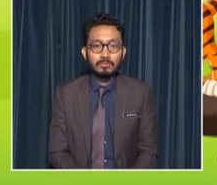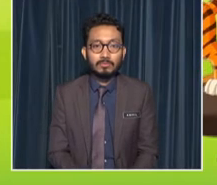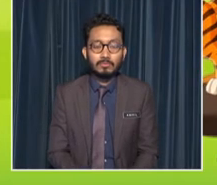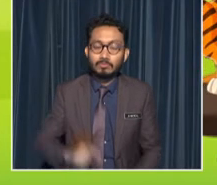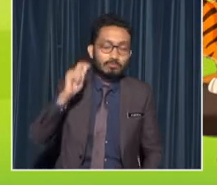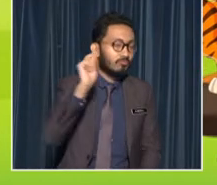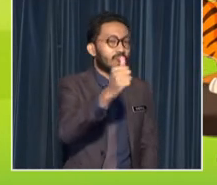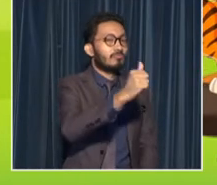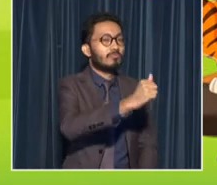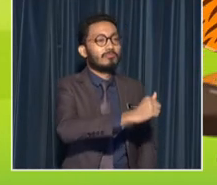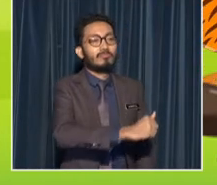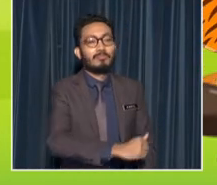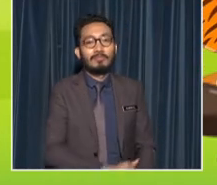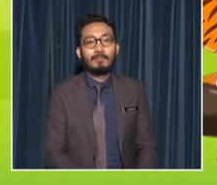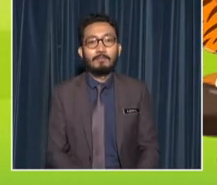Super!